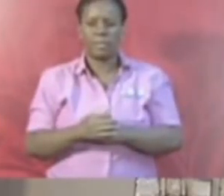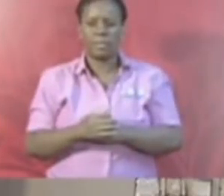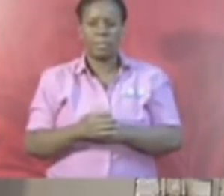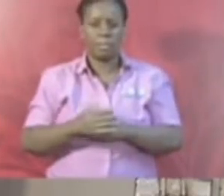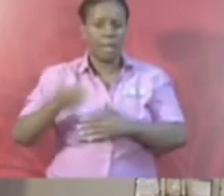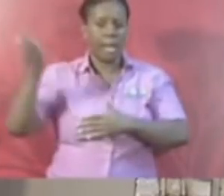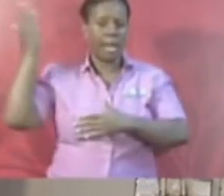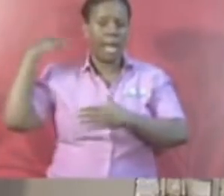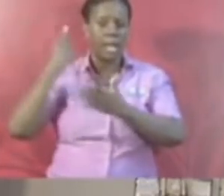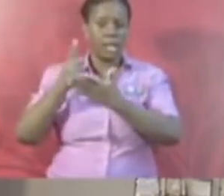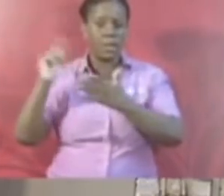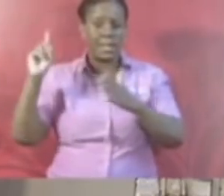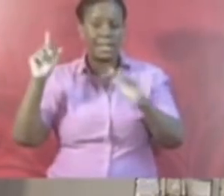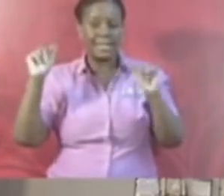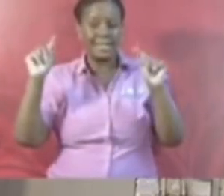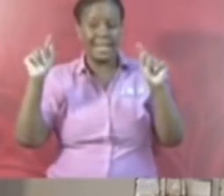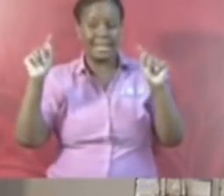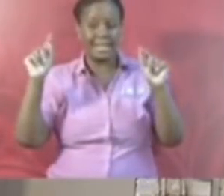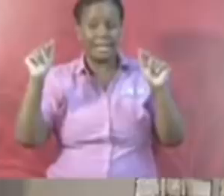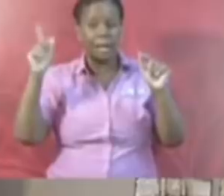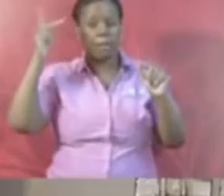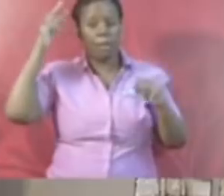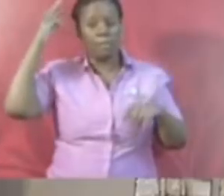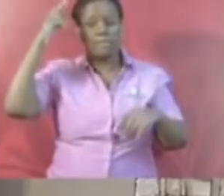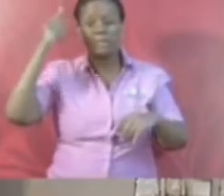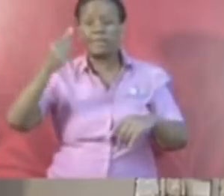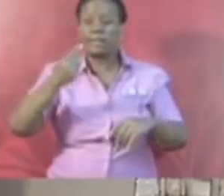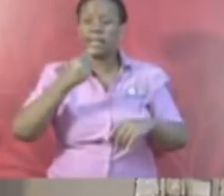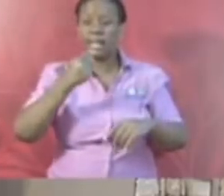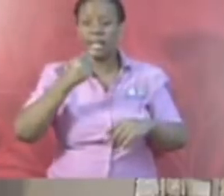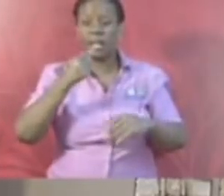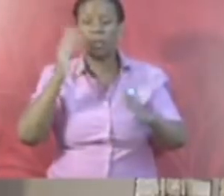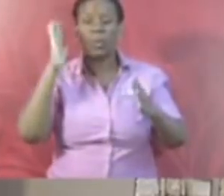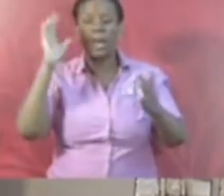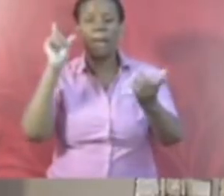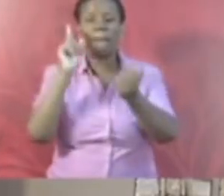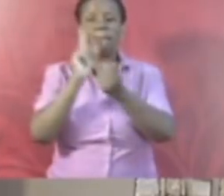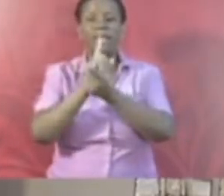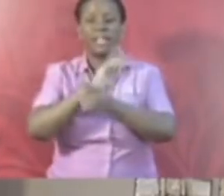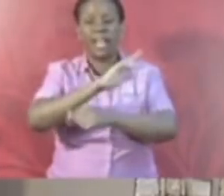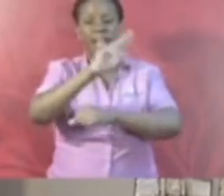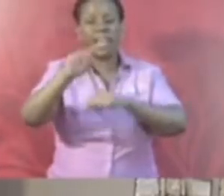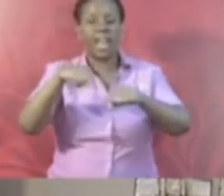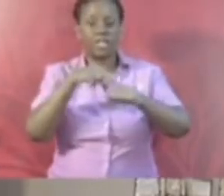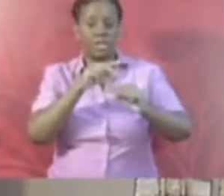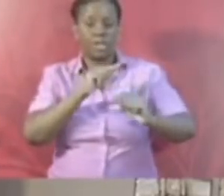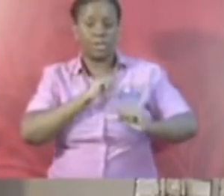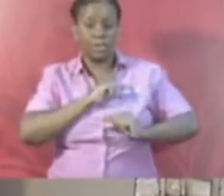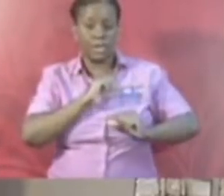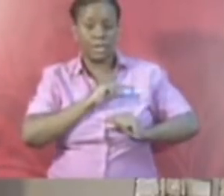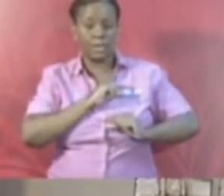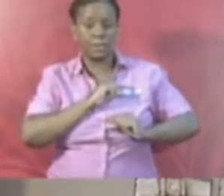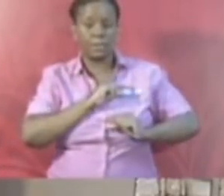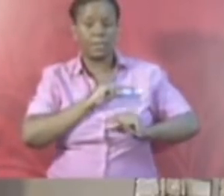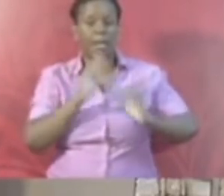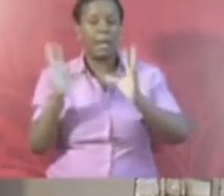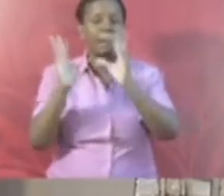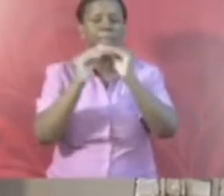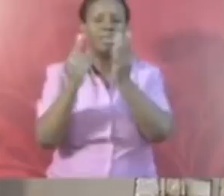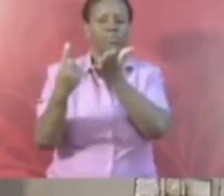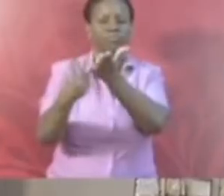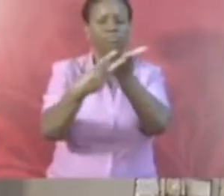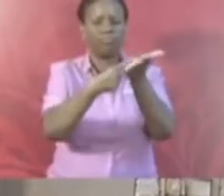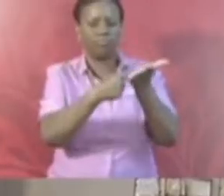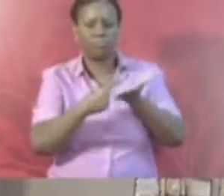with the Minister of National Security after consultation with the Ministry of Health, and we would be